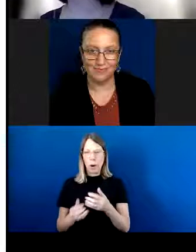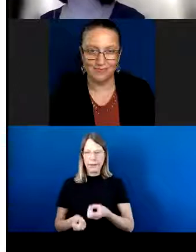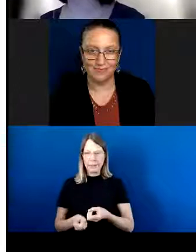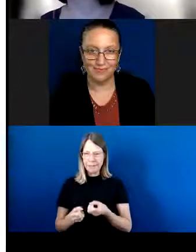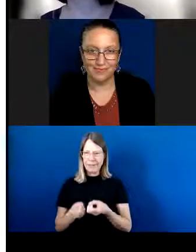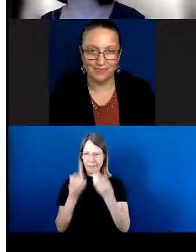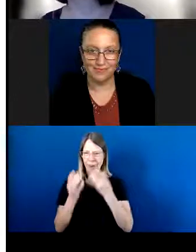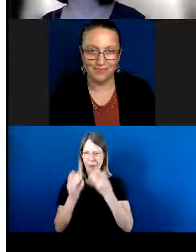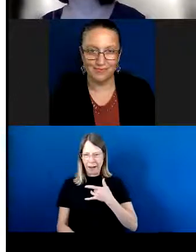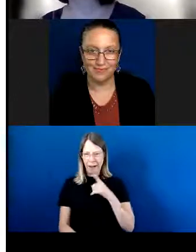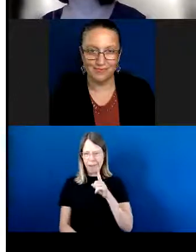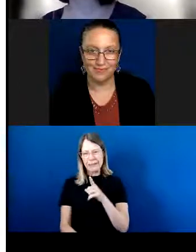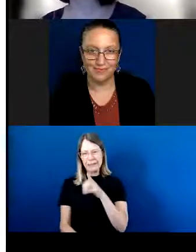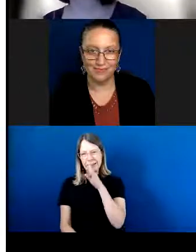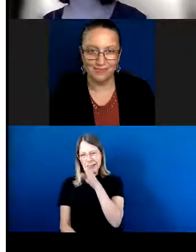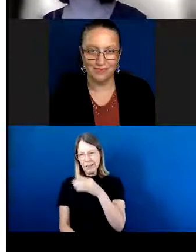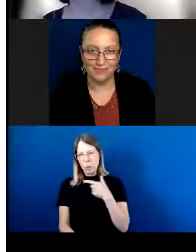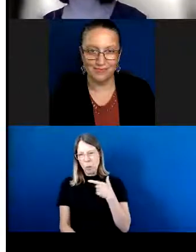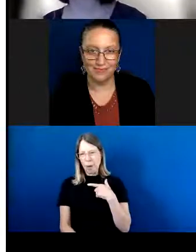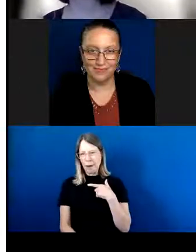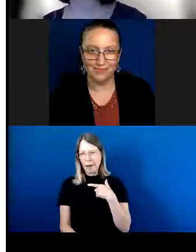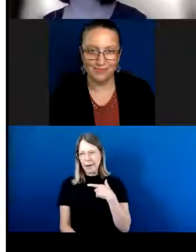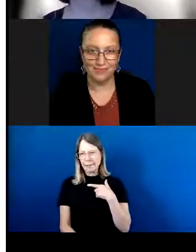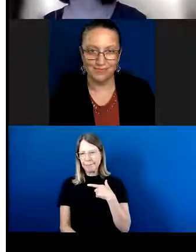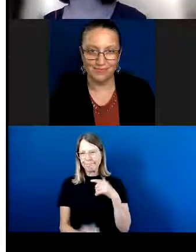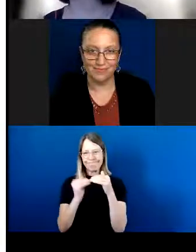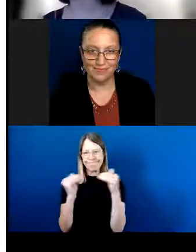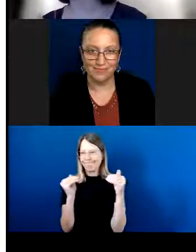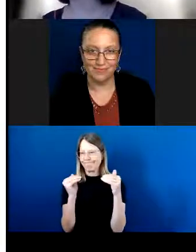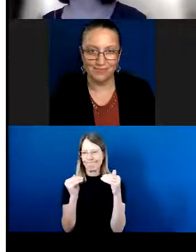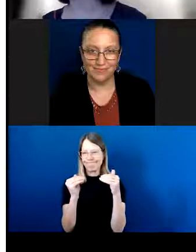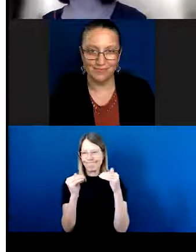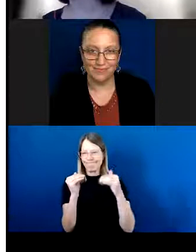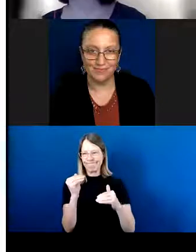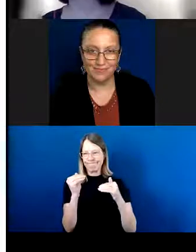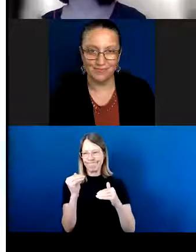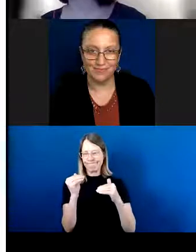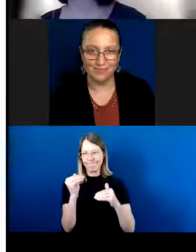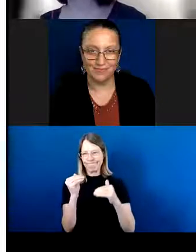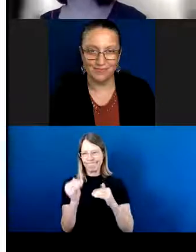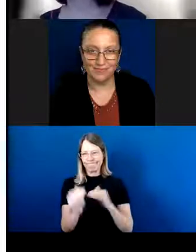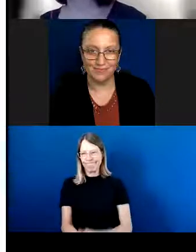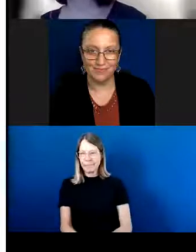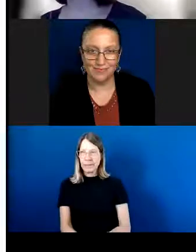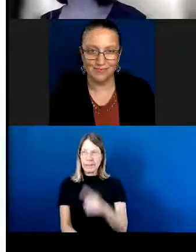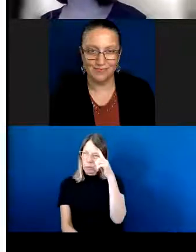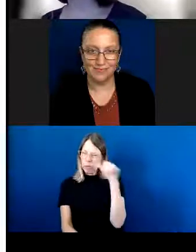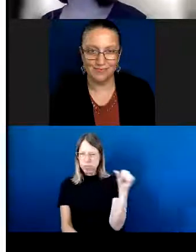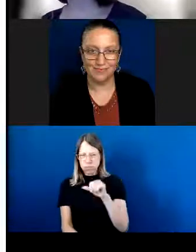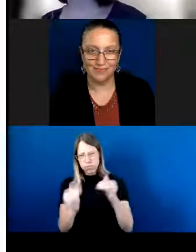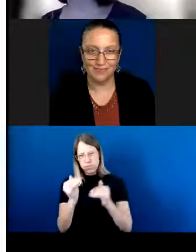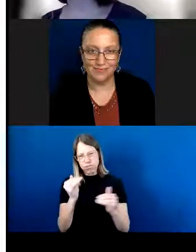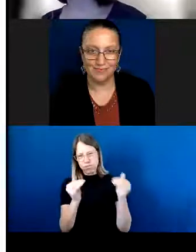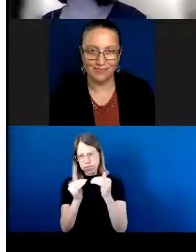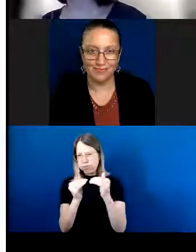these veterans was the equality in the country they fought to defend remained a distant dream. This memorial on the land of